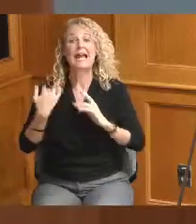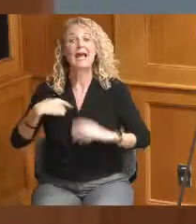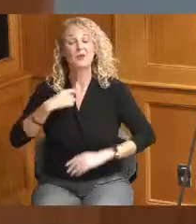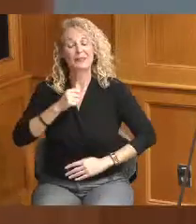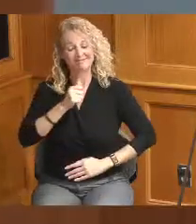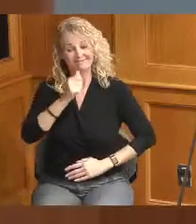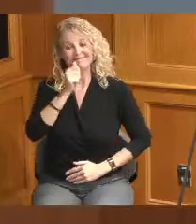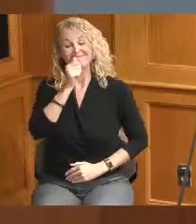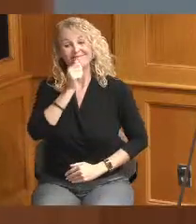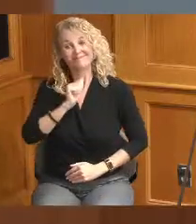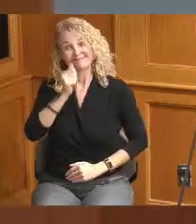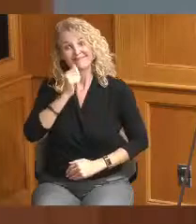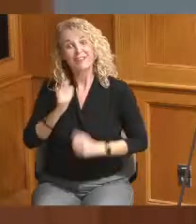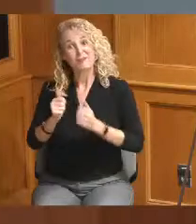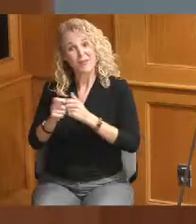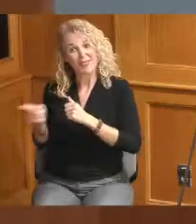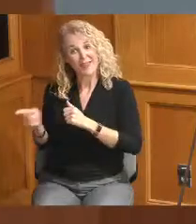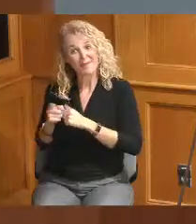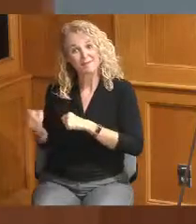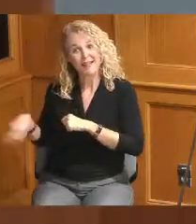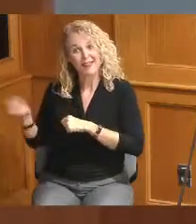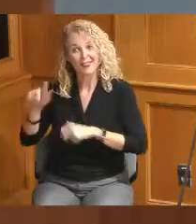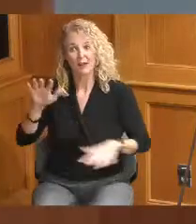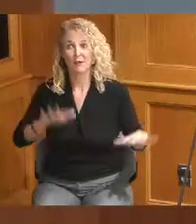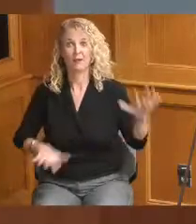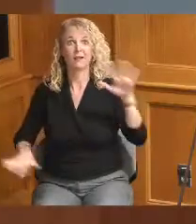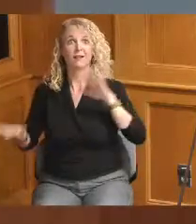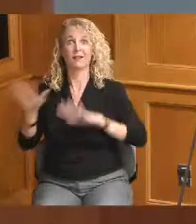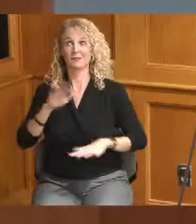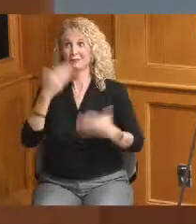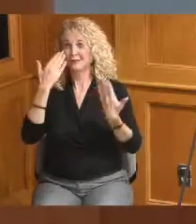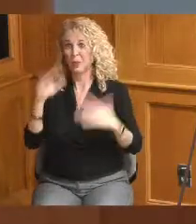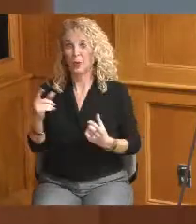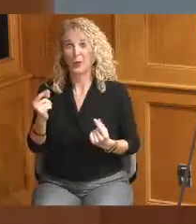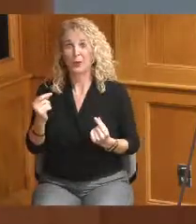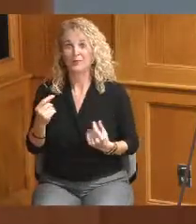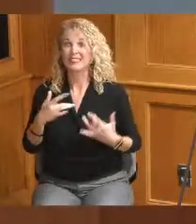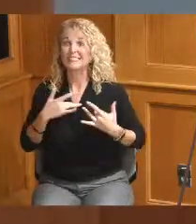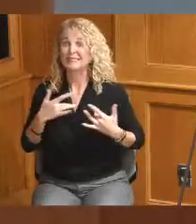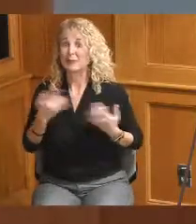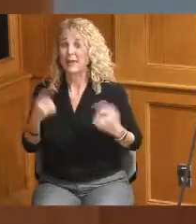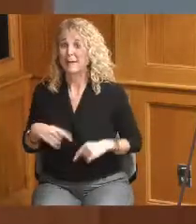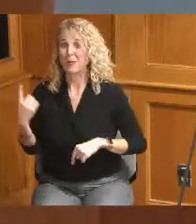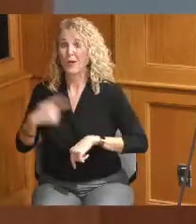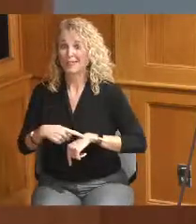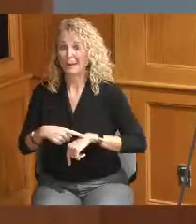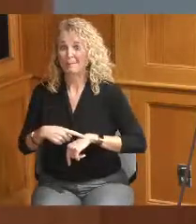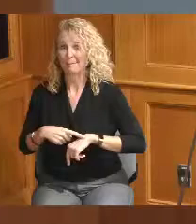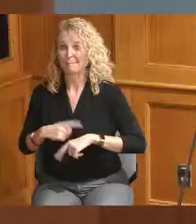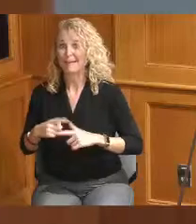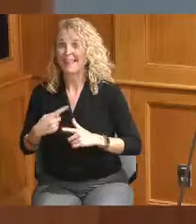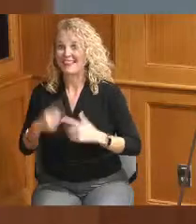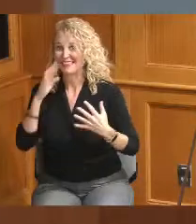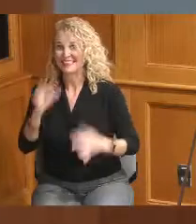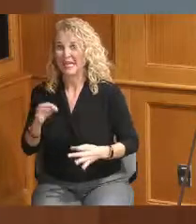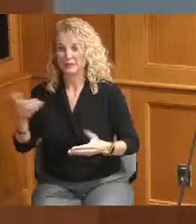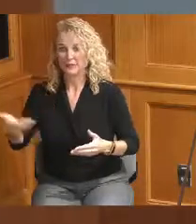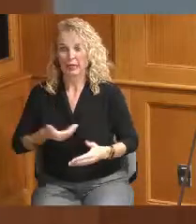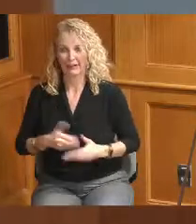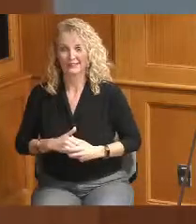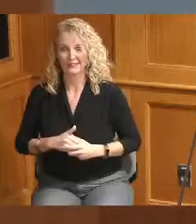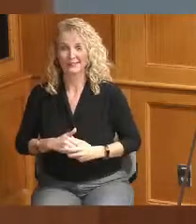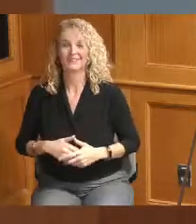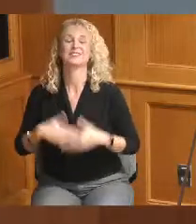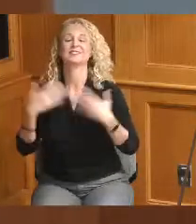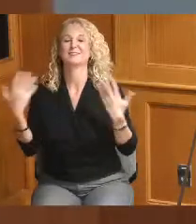them. They're entering a world they're not used to, and usually they only do it one time. They say, from now on, I'm going to hire it out. But